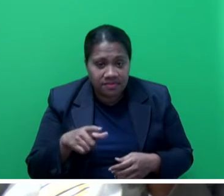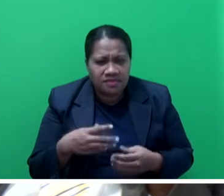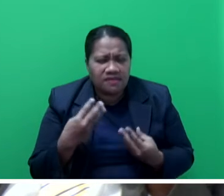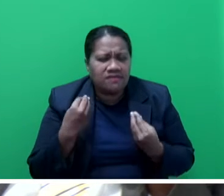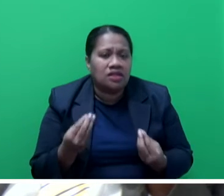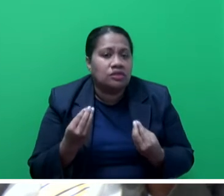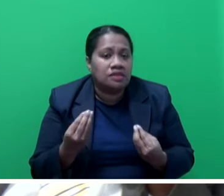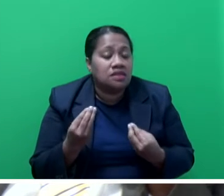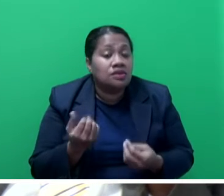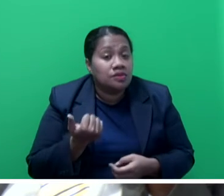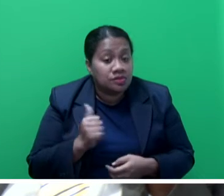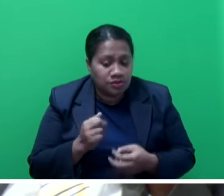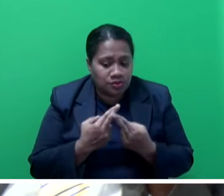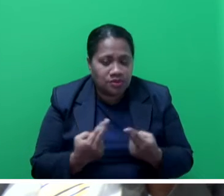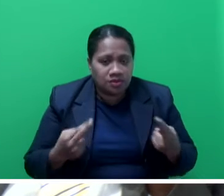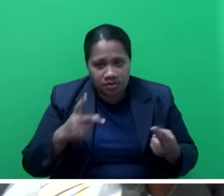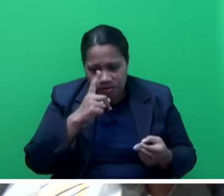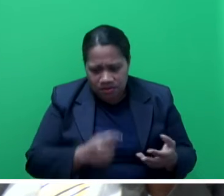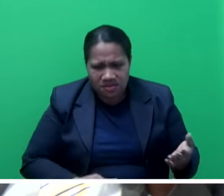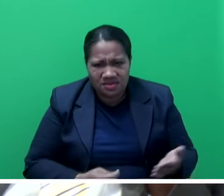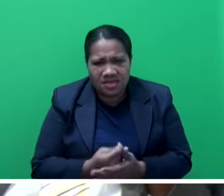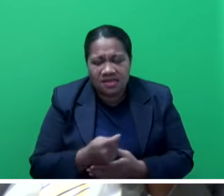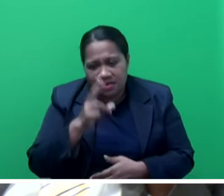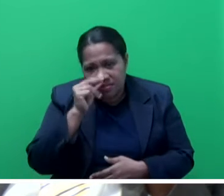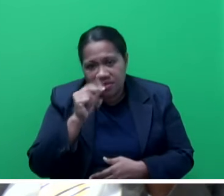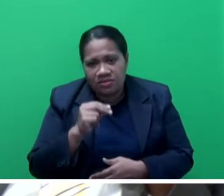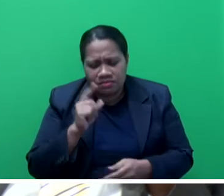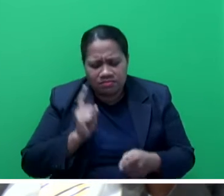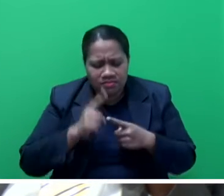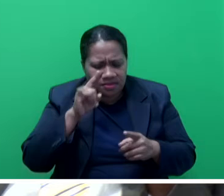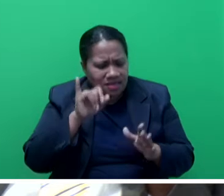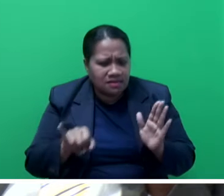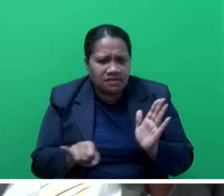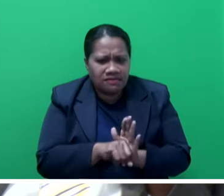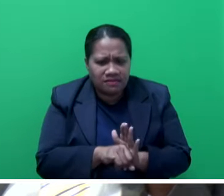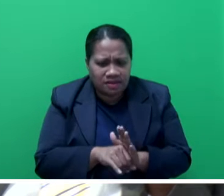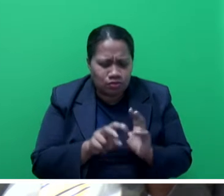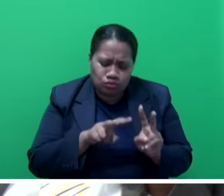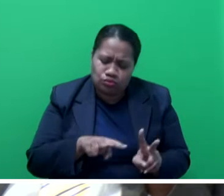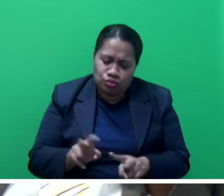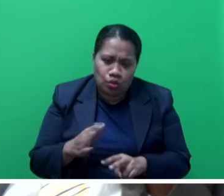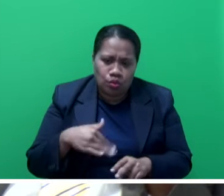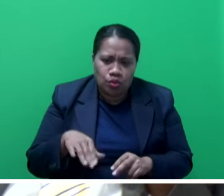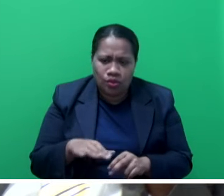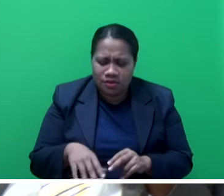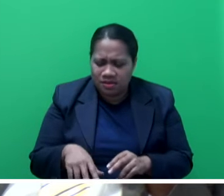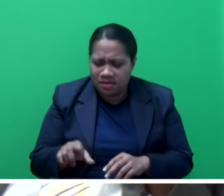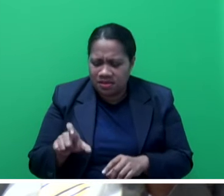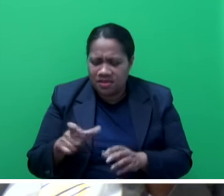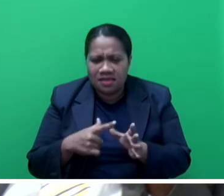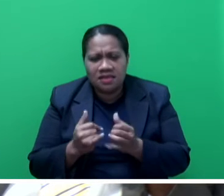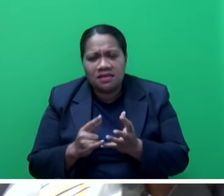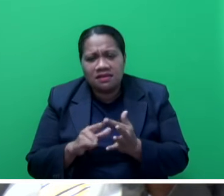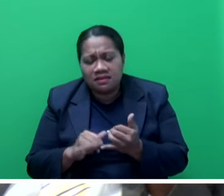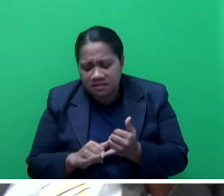it during the measles campaign and in our ability to be able to quickly identify and track down all contacts of suspected cases. In a